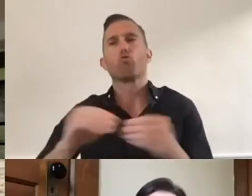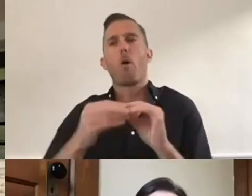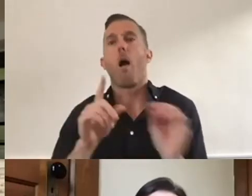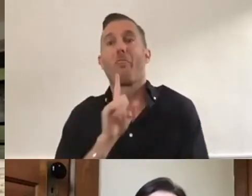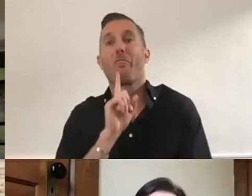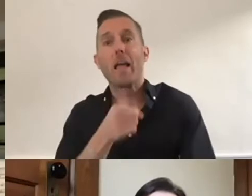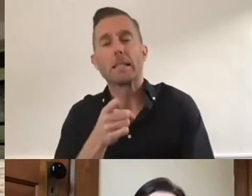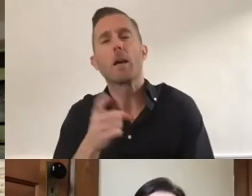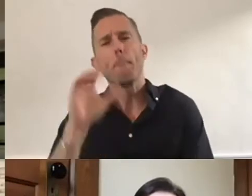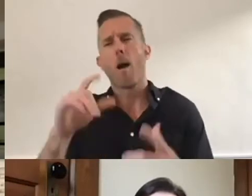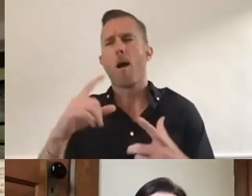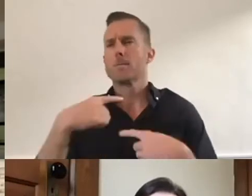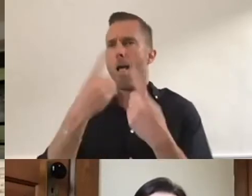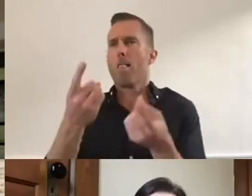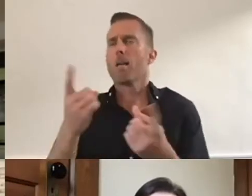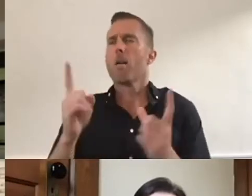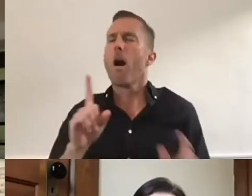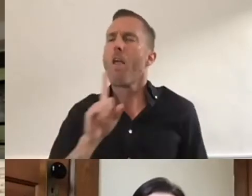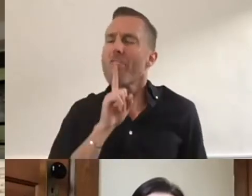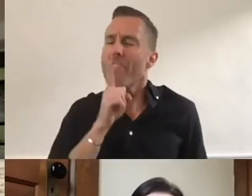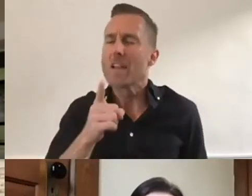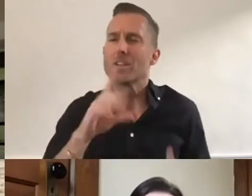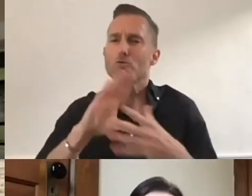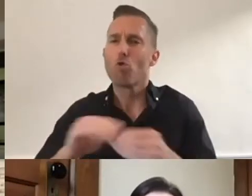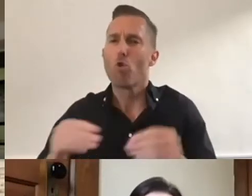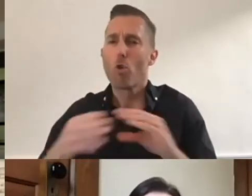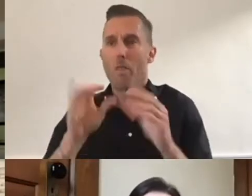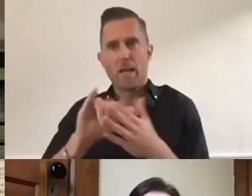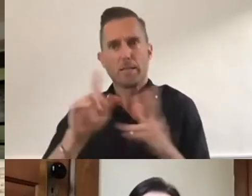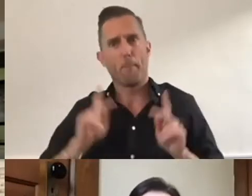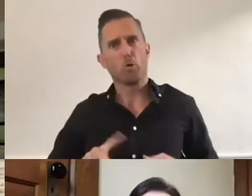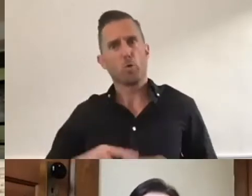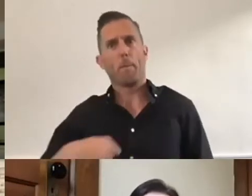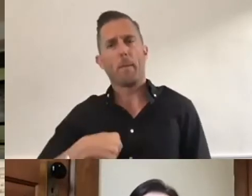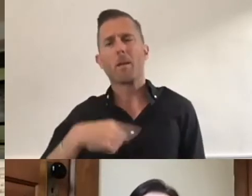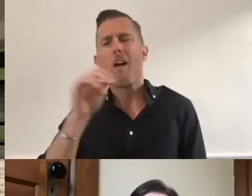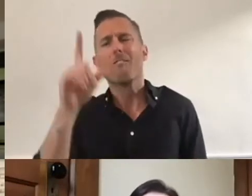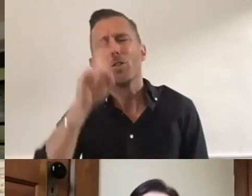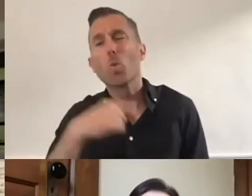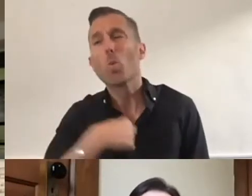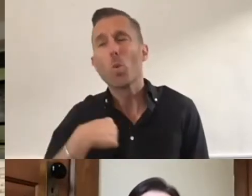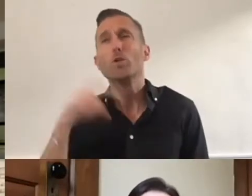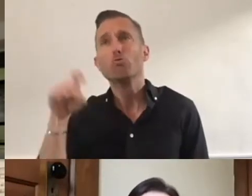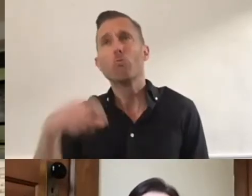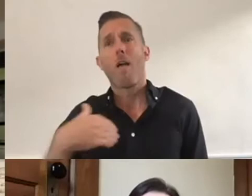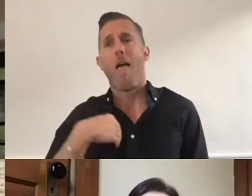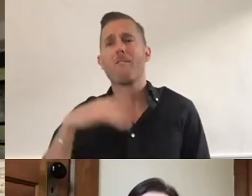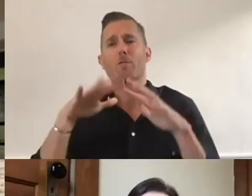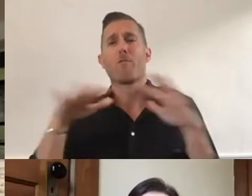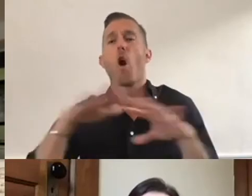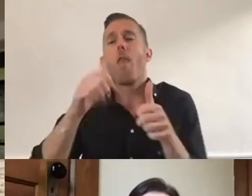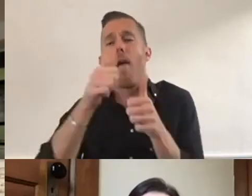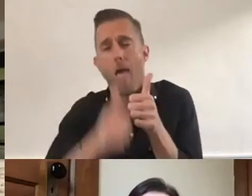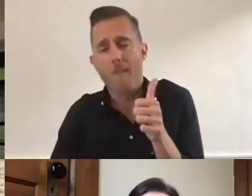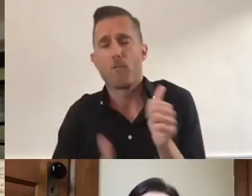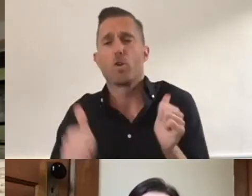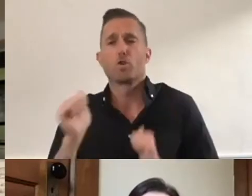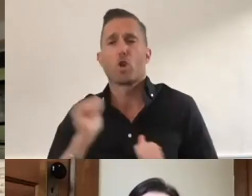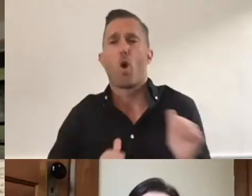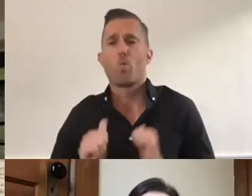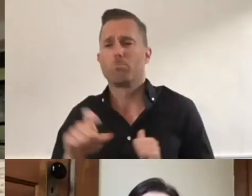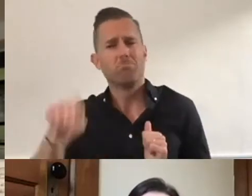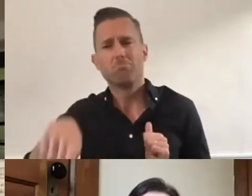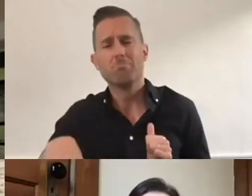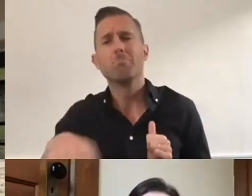personal to you. And for sure, we should have diversity on every single show, and we